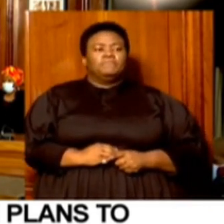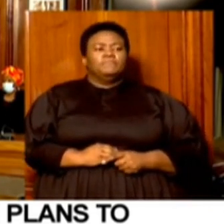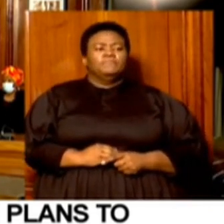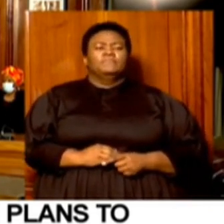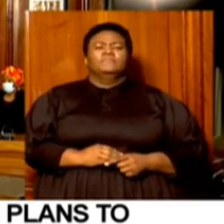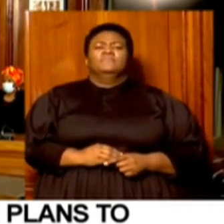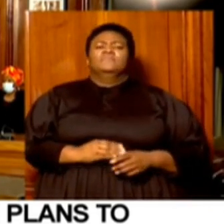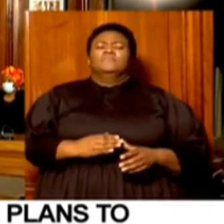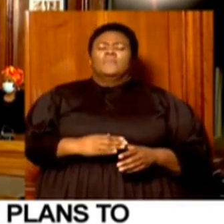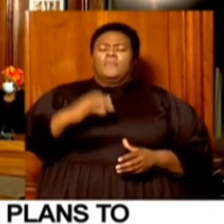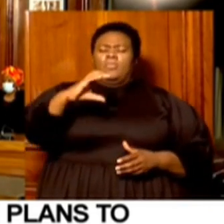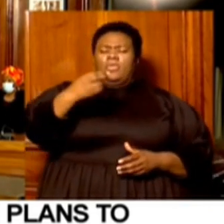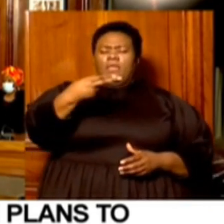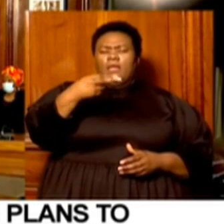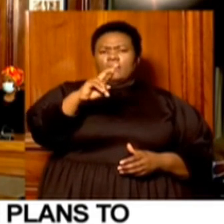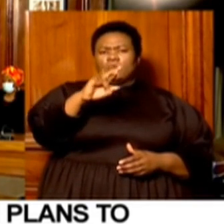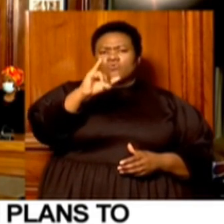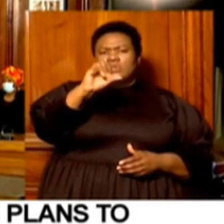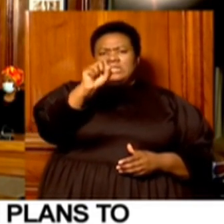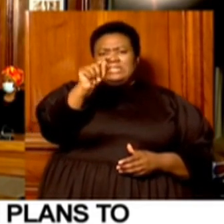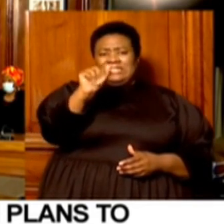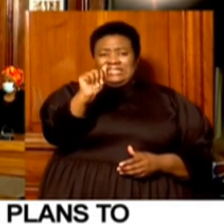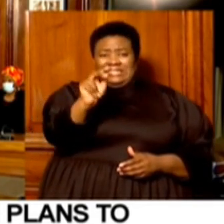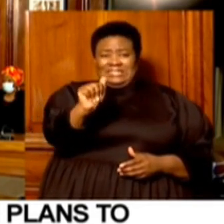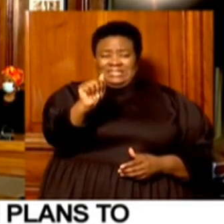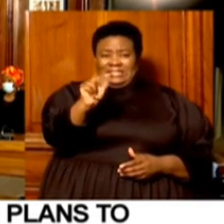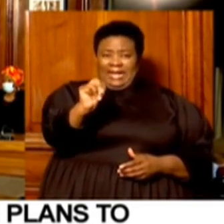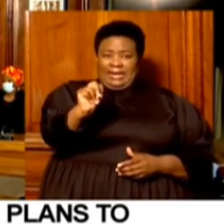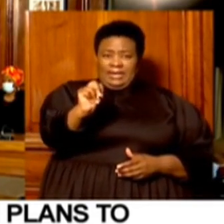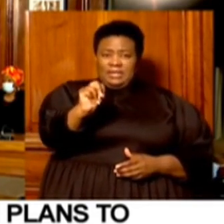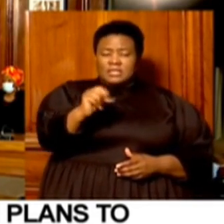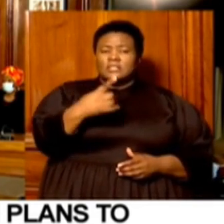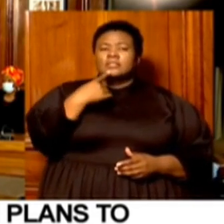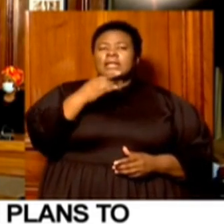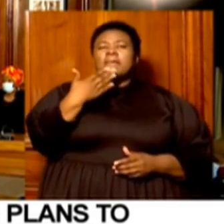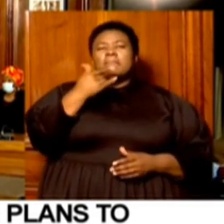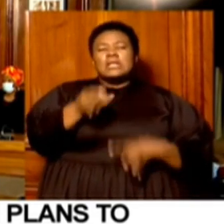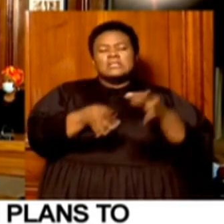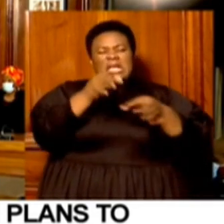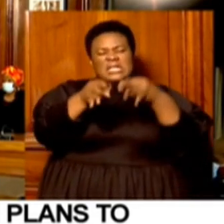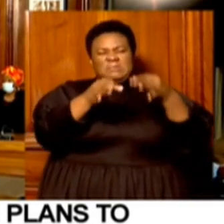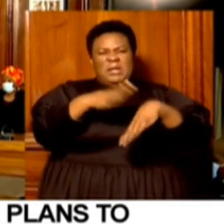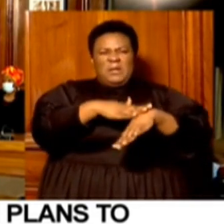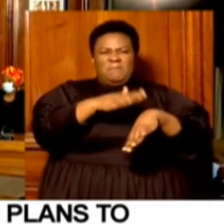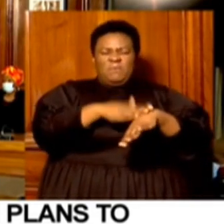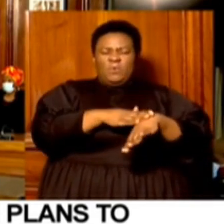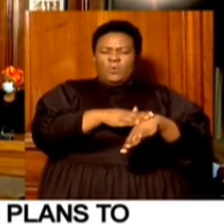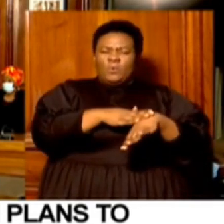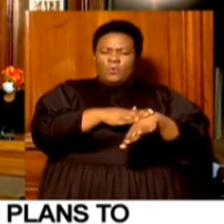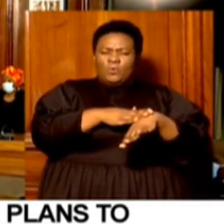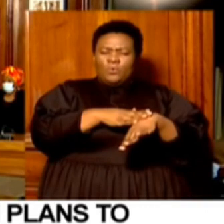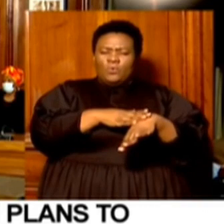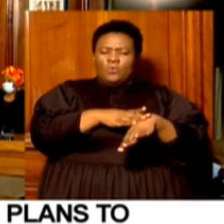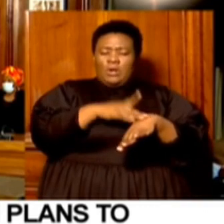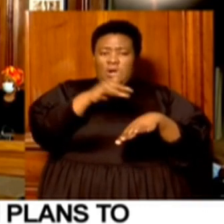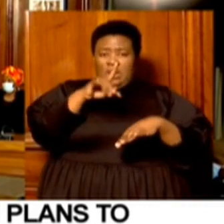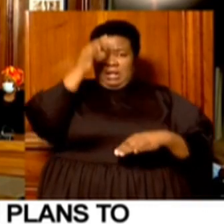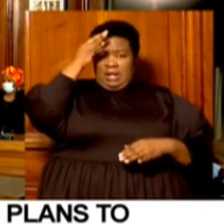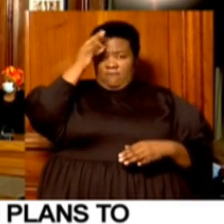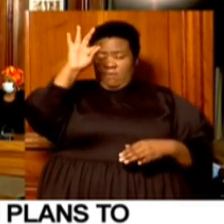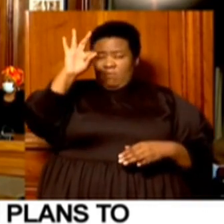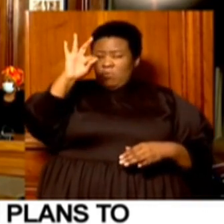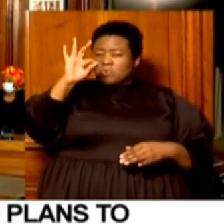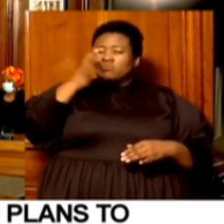Christian Duplessis from Nadver Ferentondach is asking, would you please elaborate on steps from government to formalize the